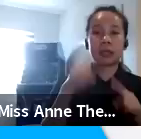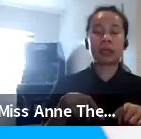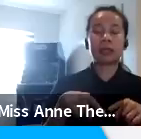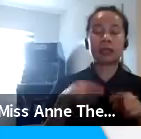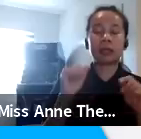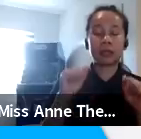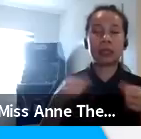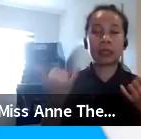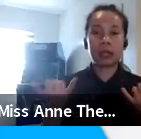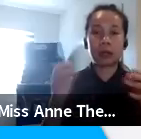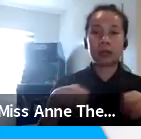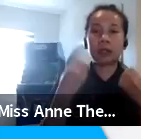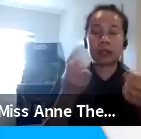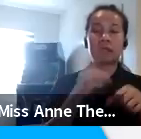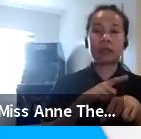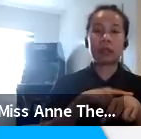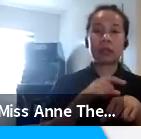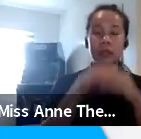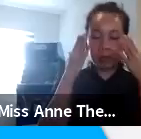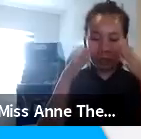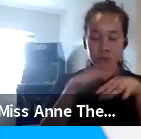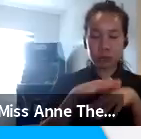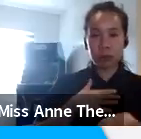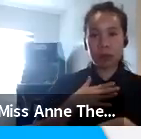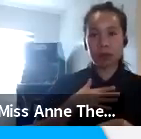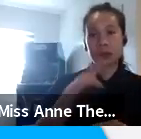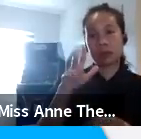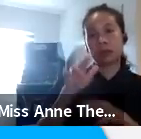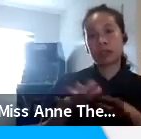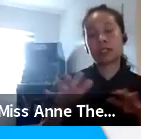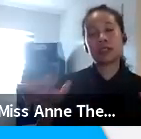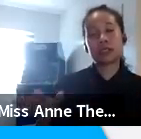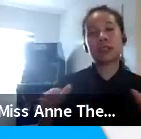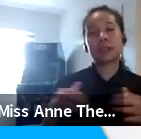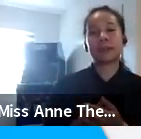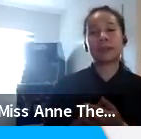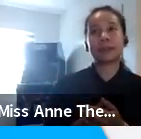time and attention to my 3 children.